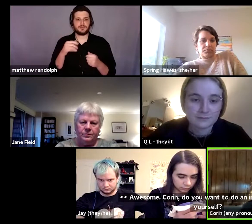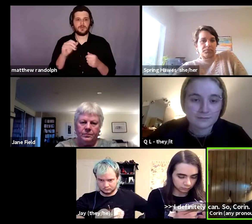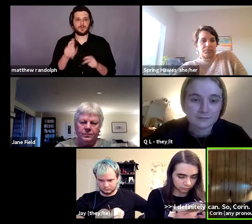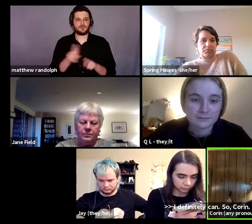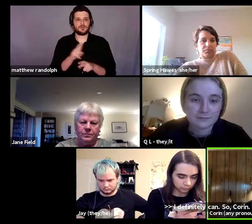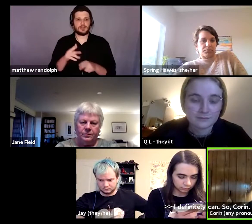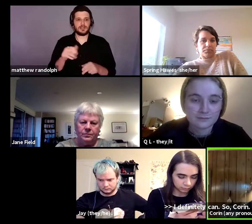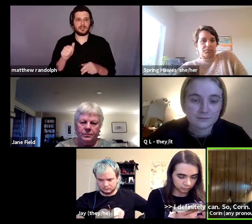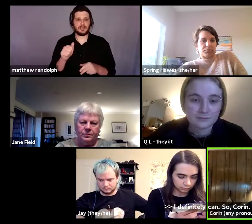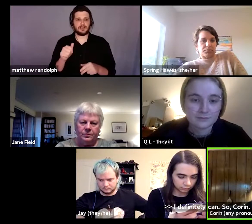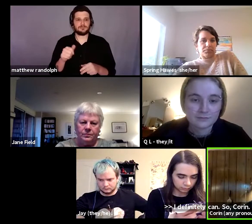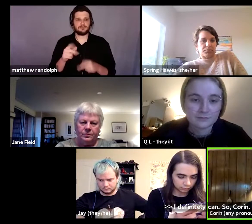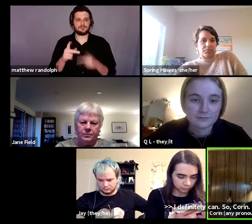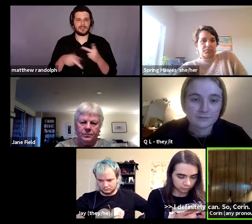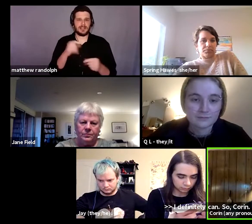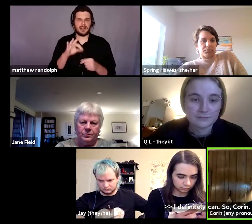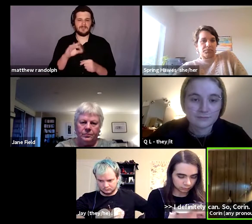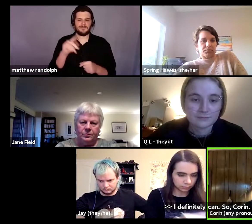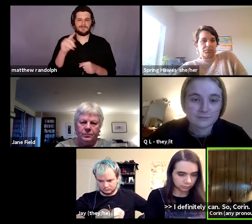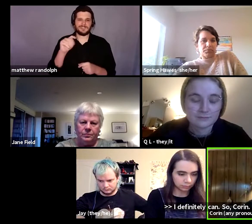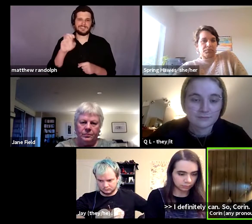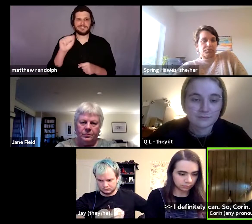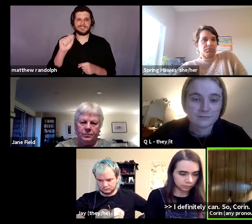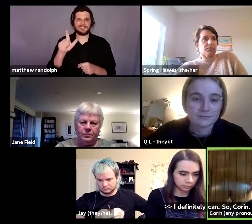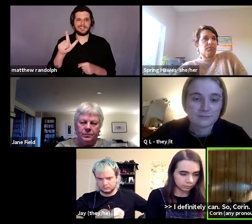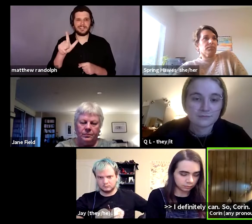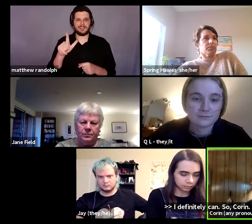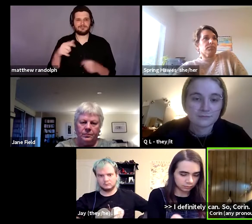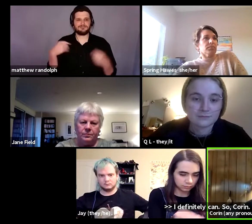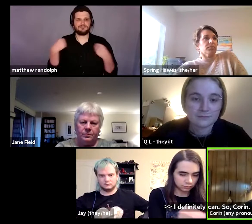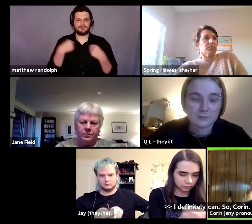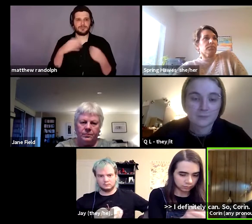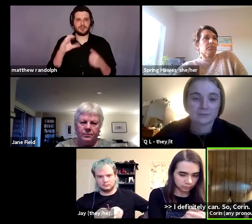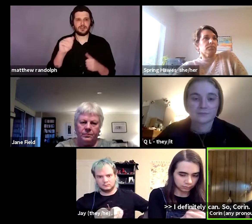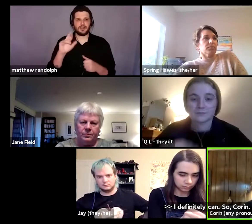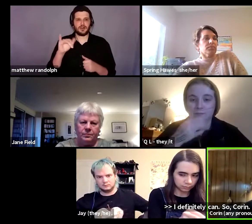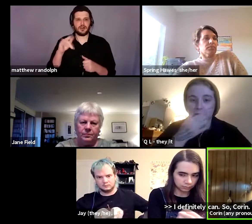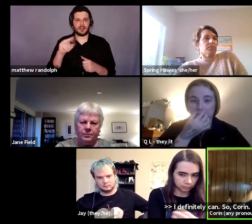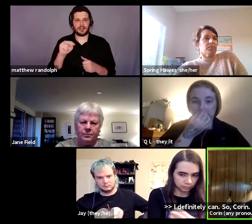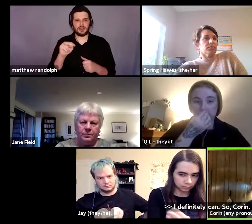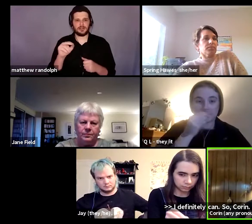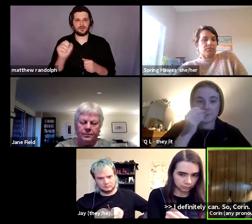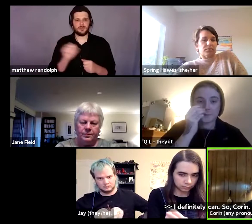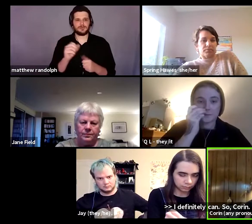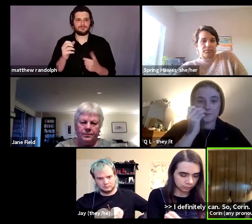a kind of tealish cardigan and sort of a cranberry